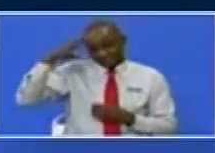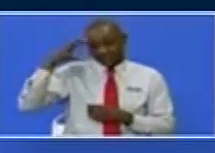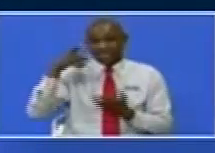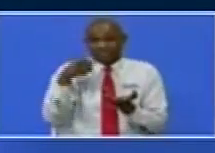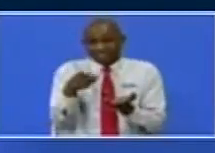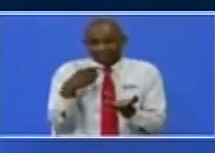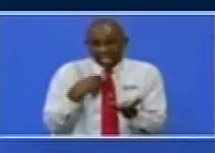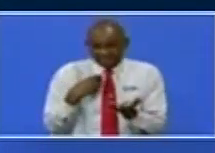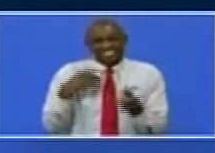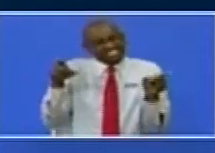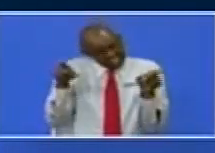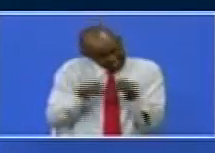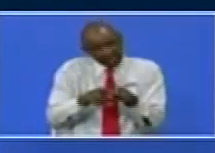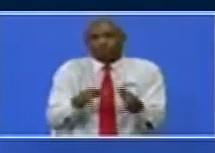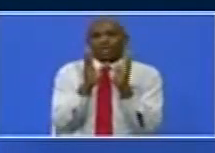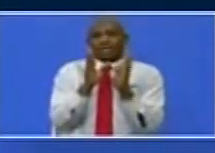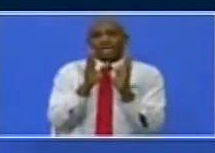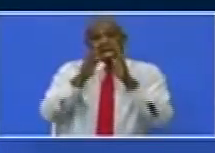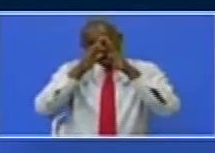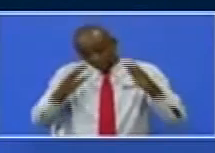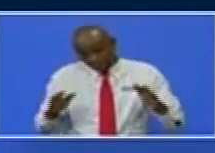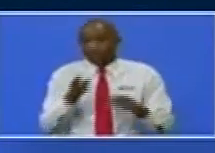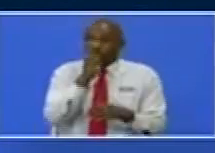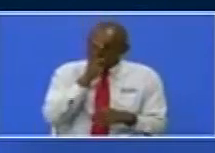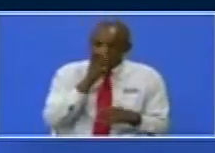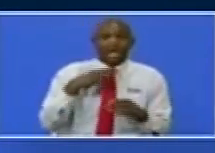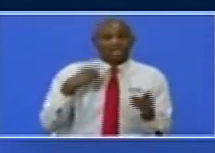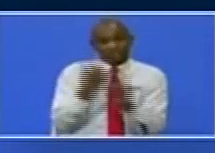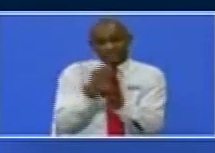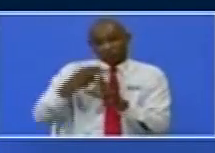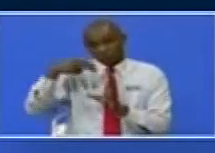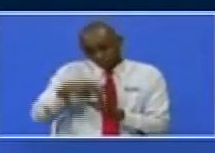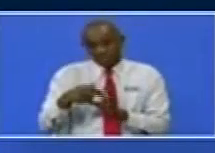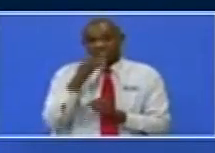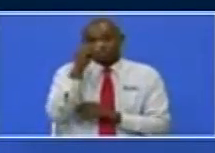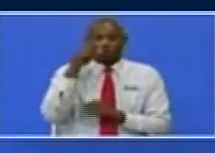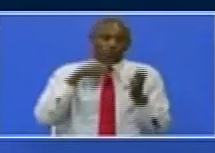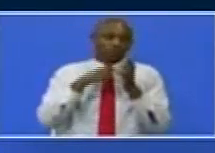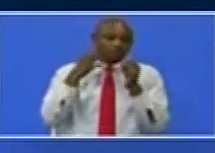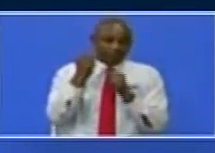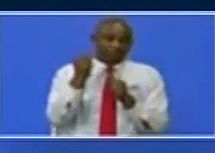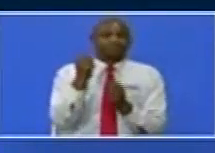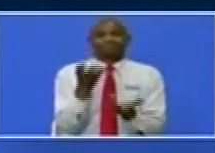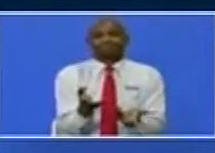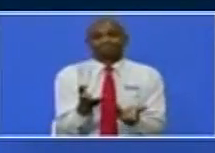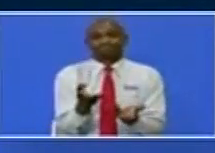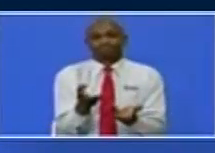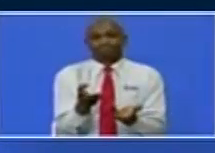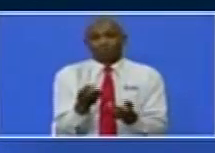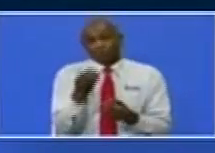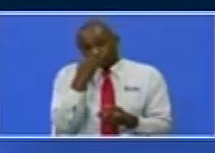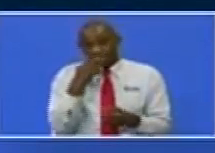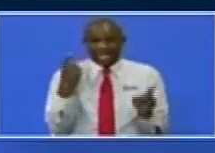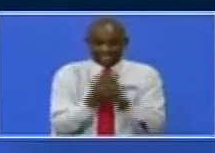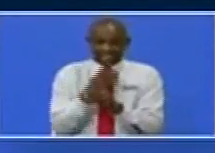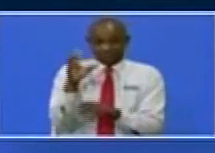relatively remained the same, while housing, water, gas and other fuels saw a 0.58% increase. Food and non-alcoholic